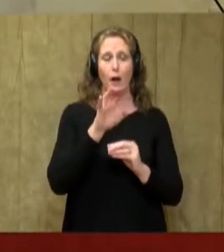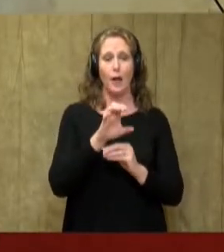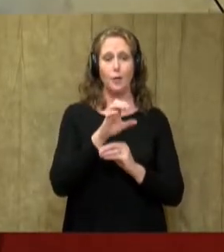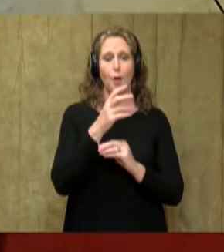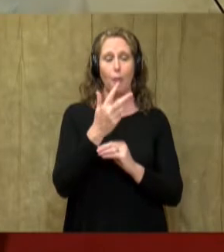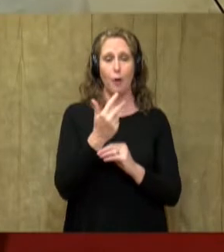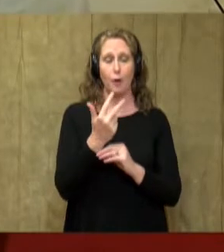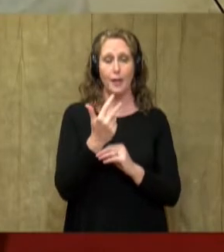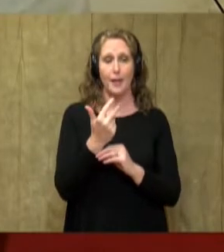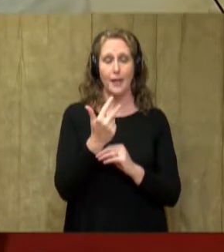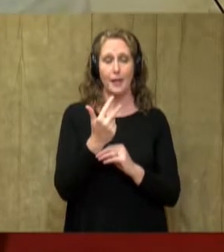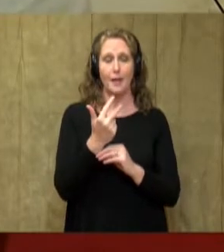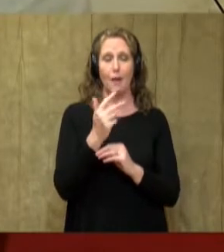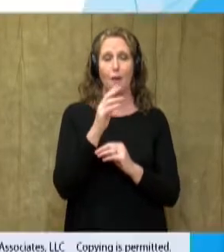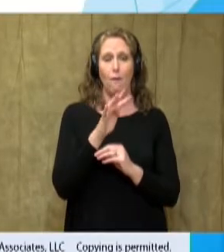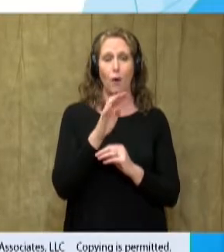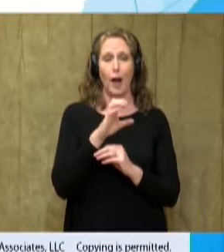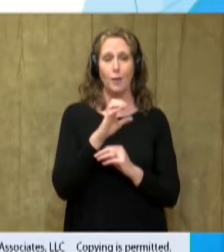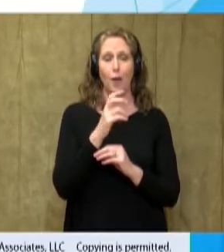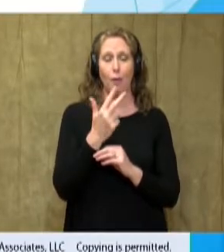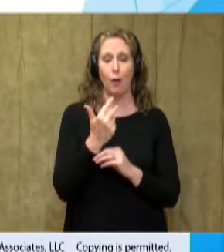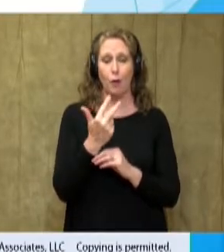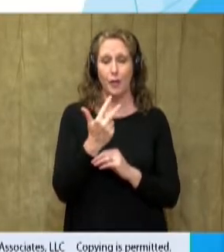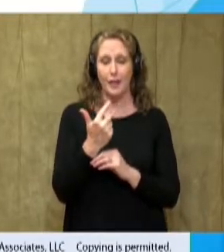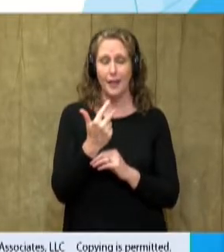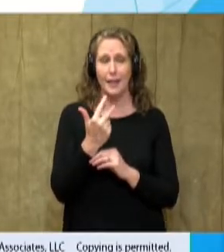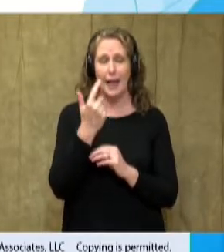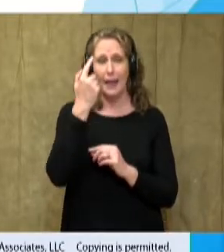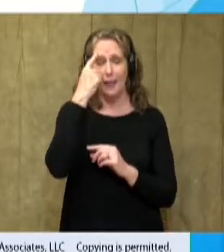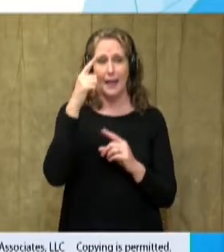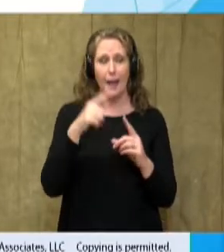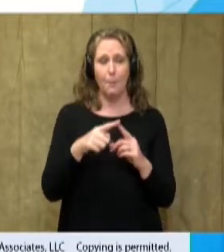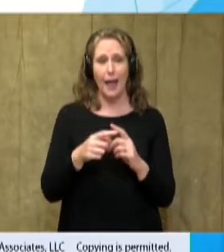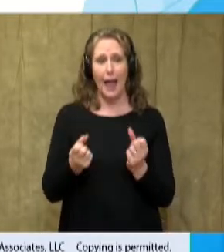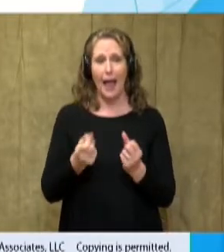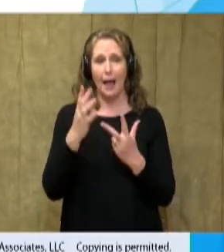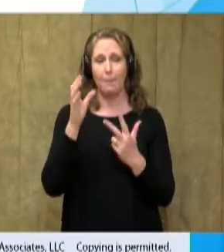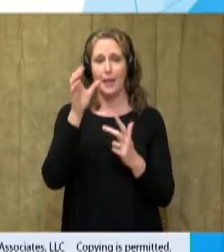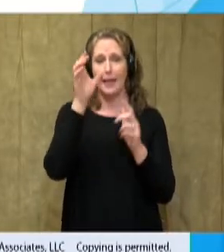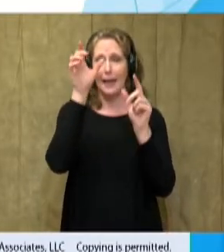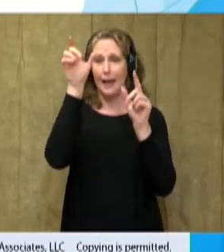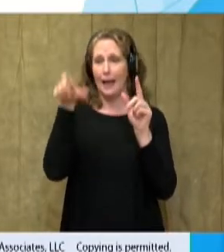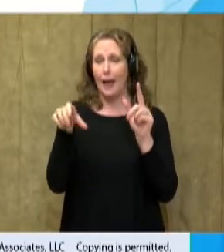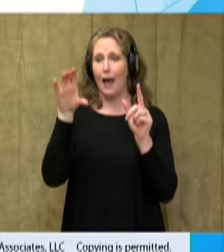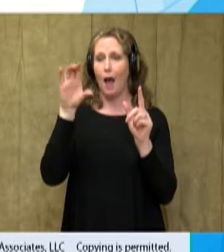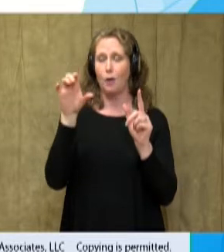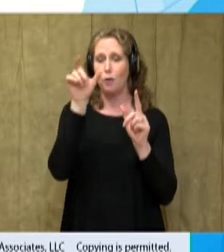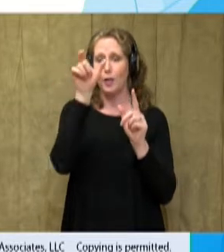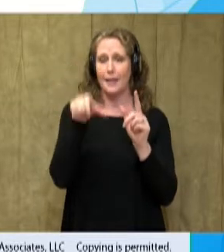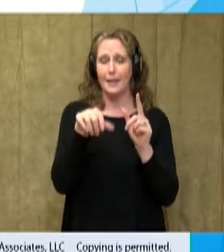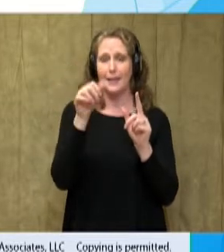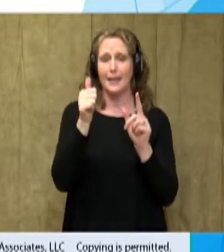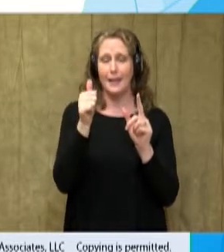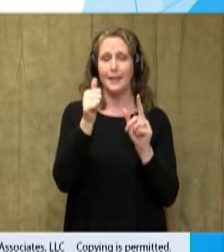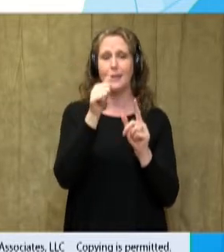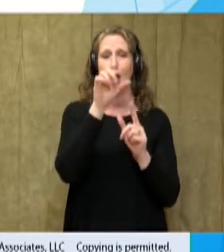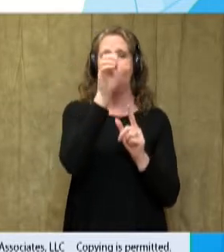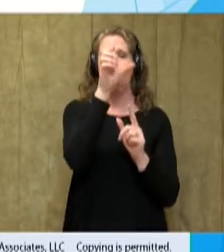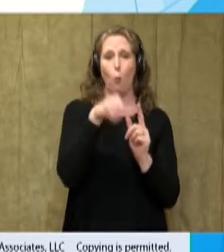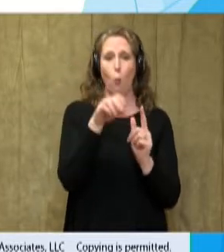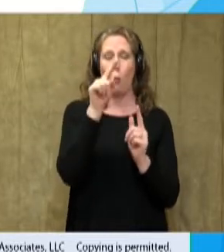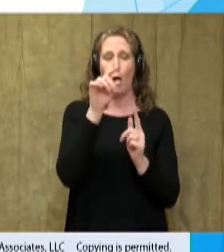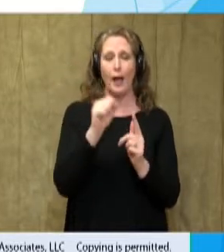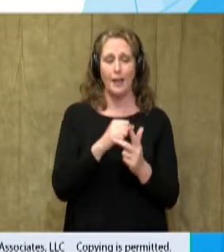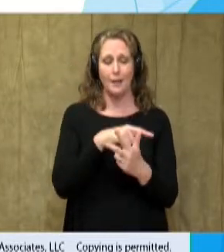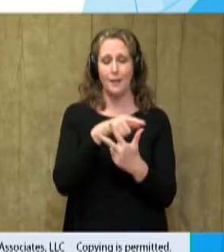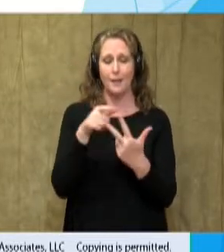413. 413. So let's think about how many hundreds, tens, and ones we have in the number 413.